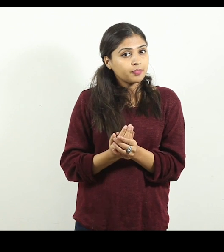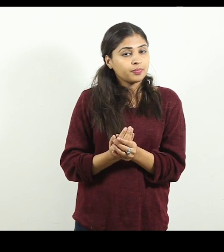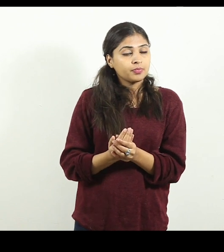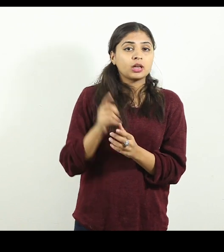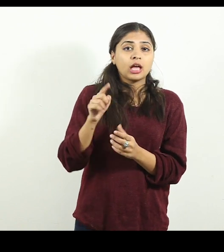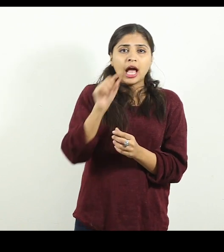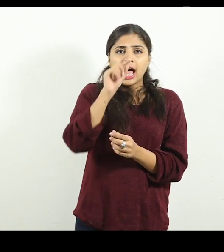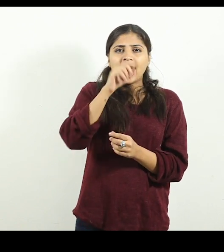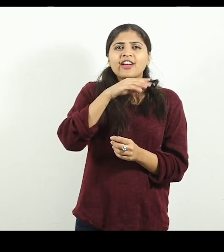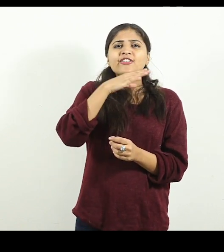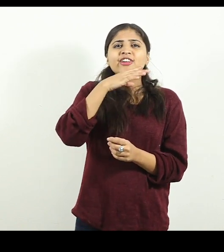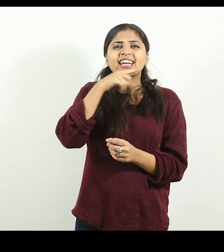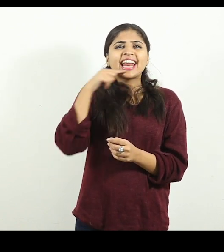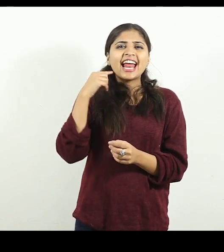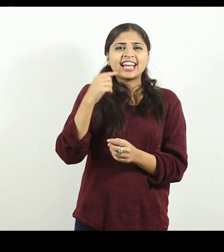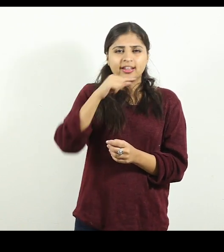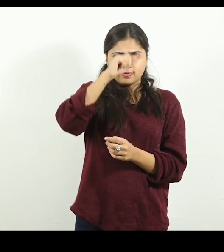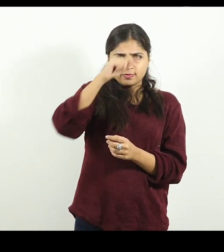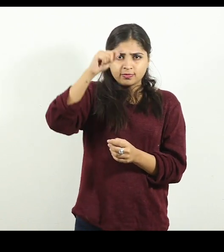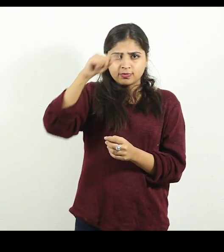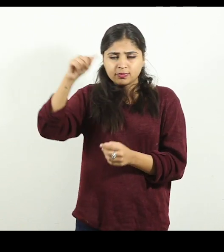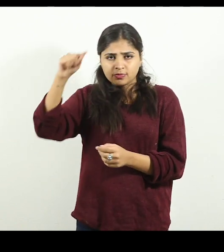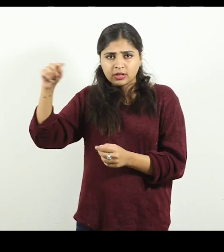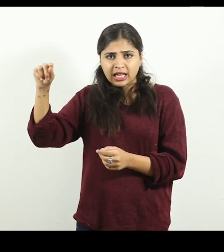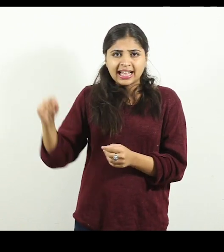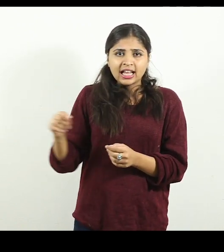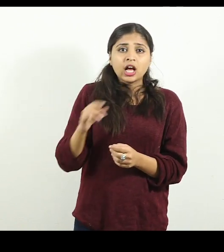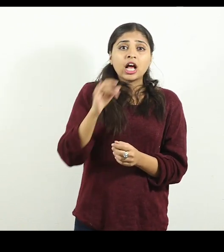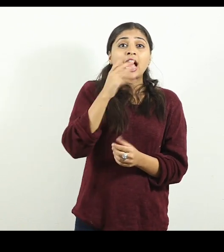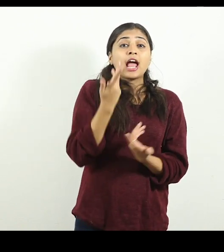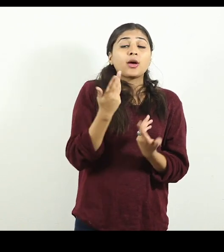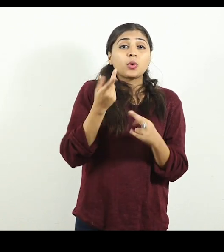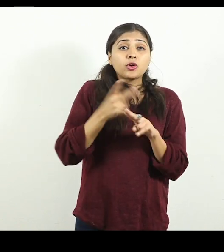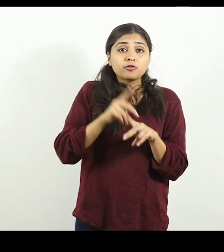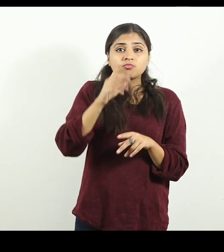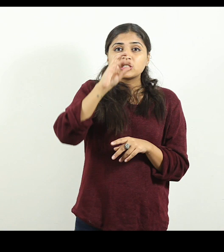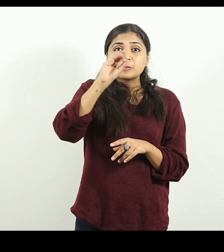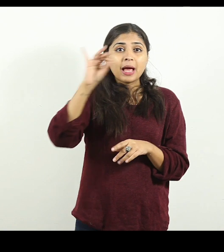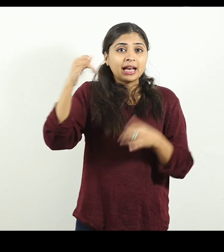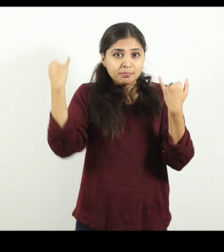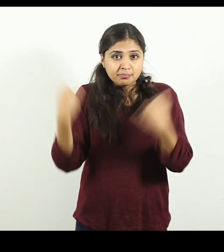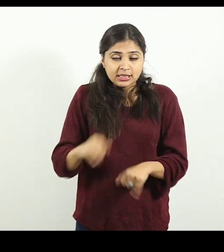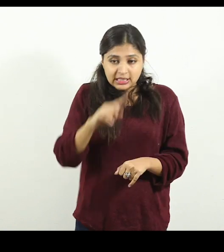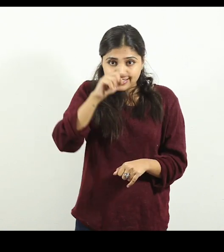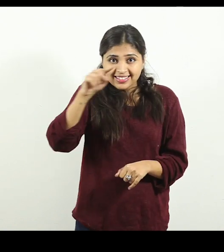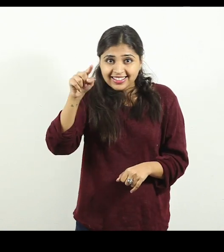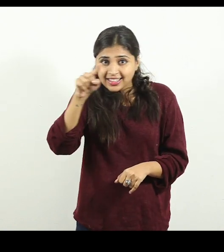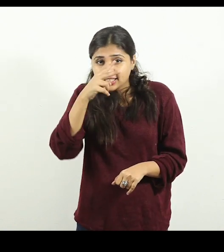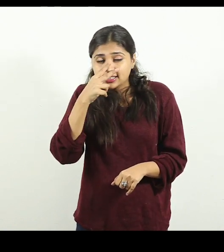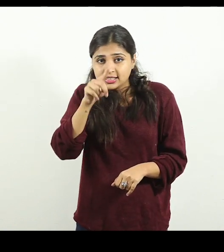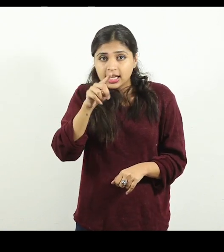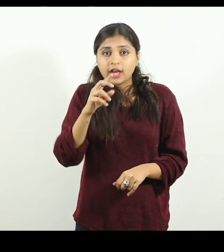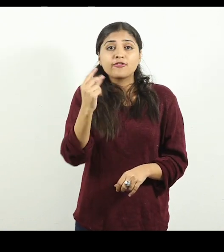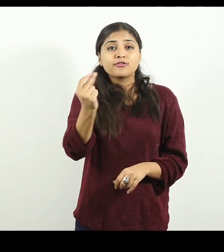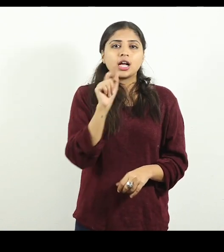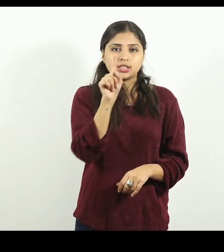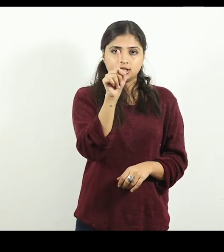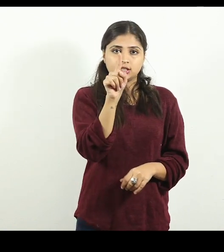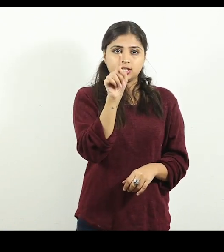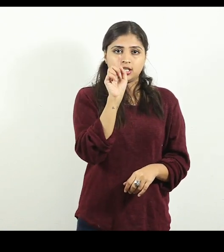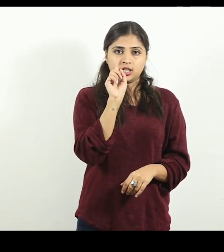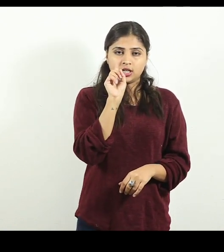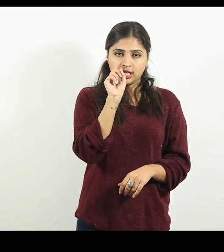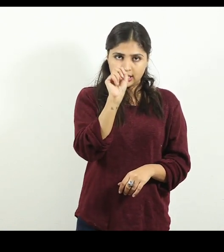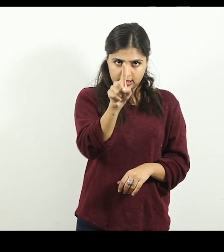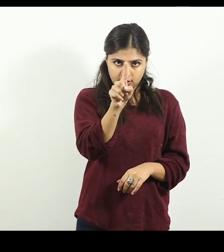that is spelled incorrectly. The fastest way to fix spelling errors is to put your cursor over the misspelled